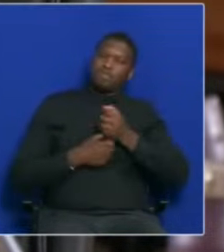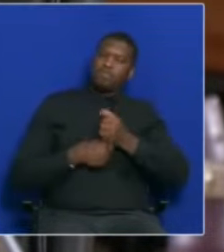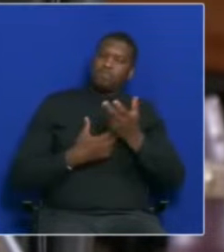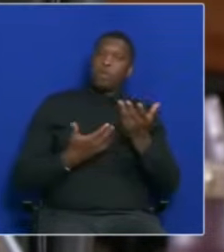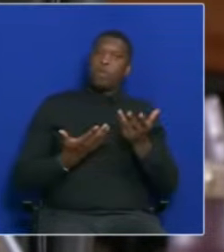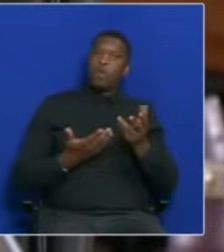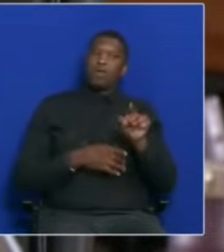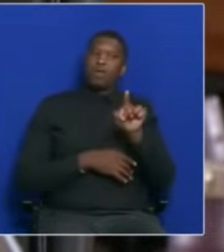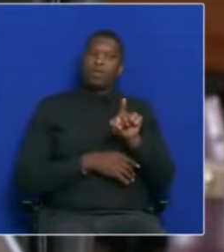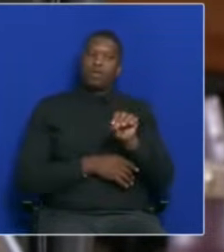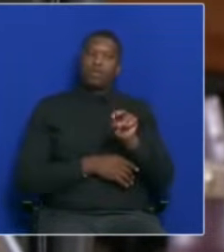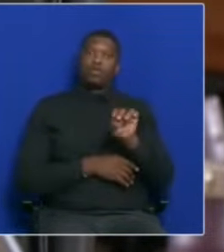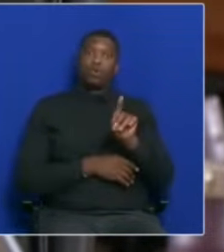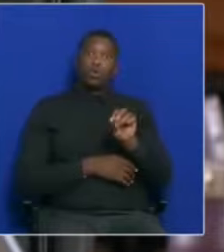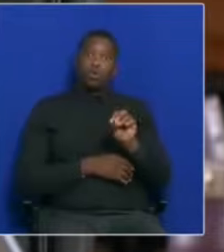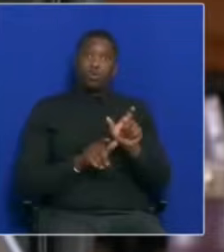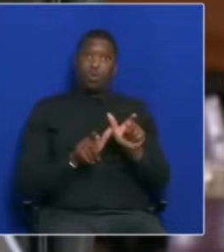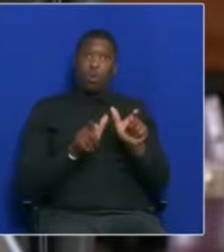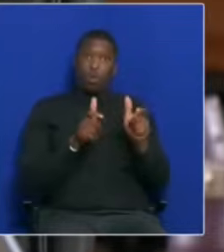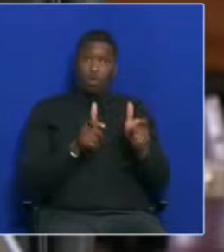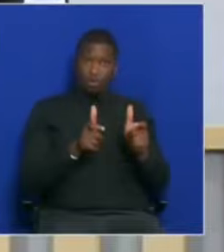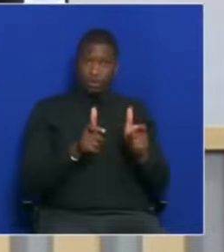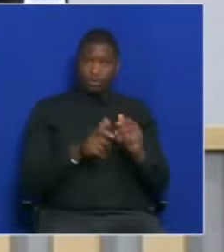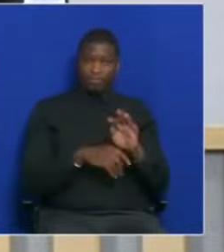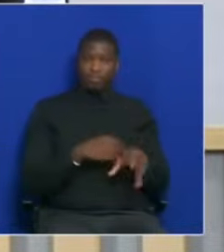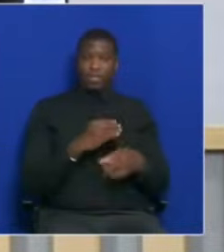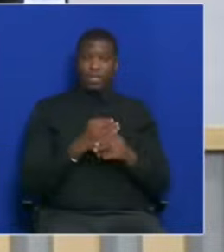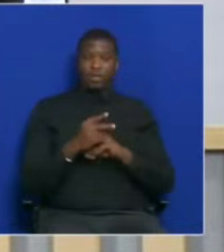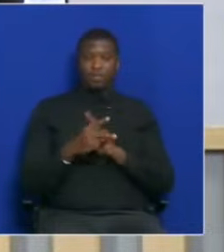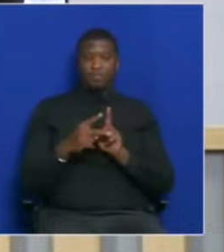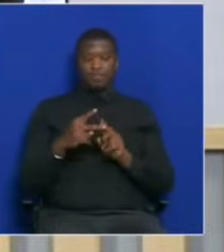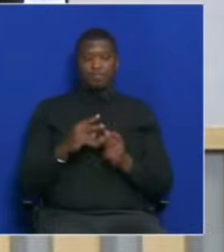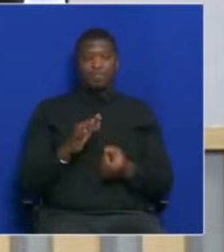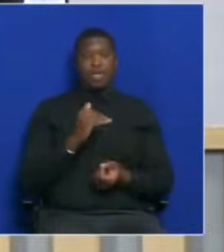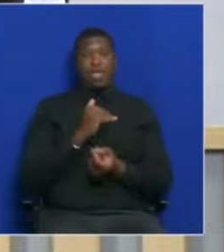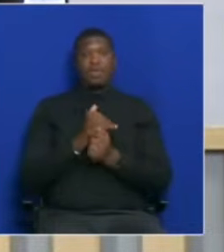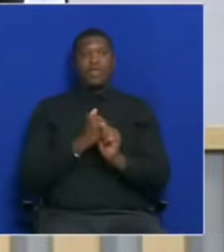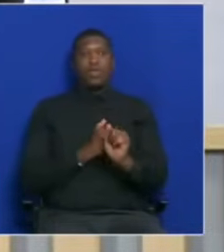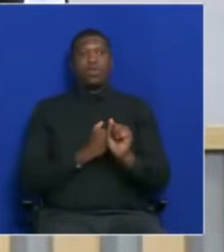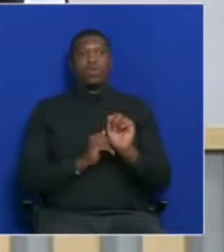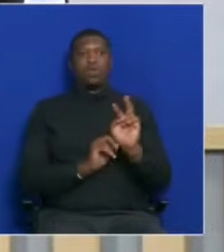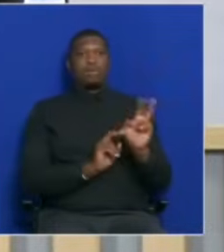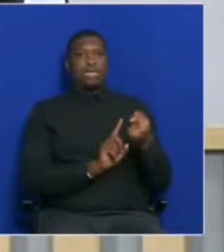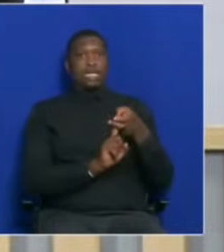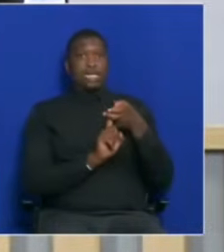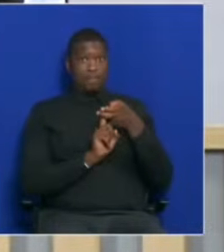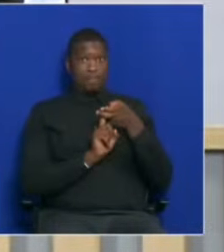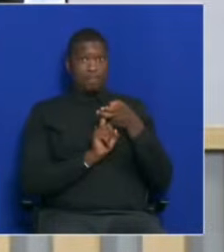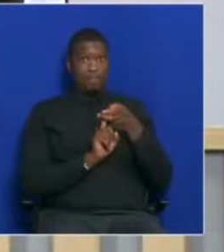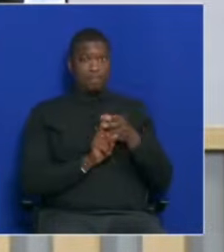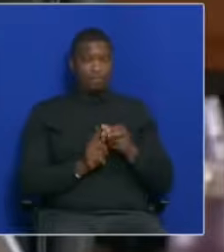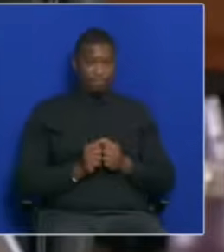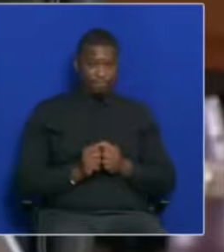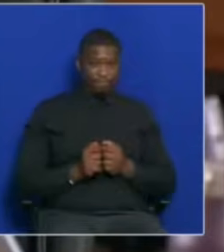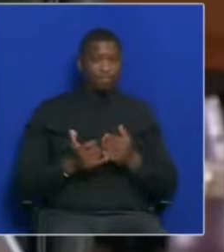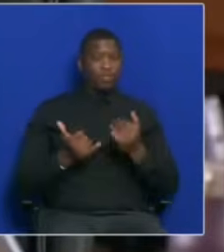secondly the kidnapping. Now, the